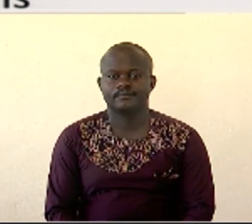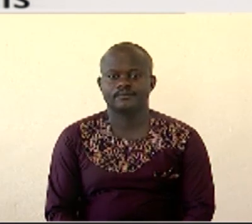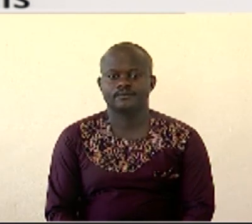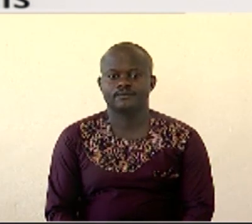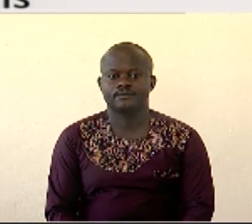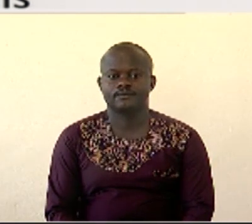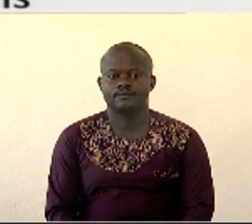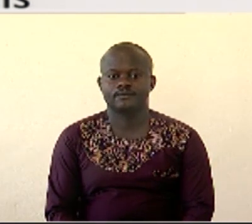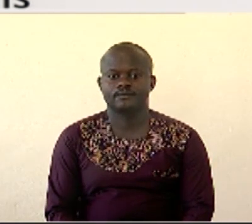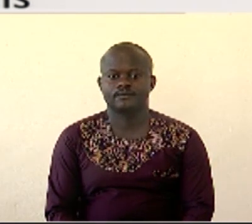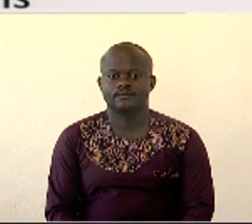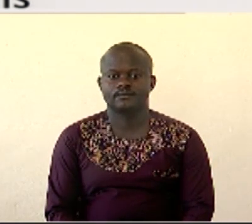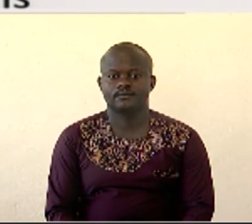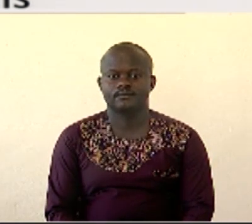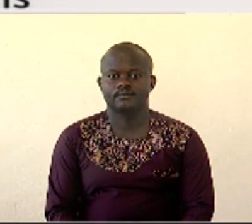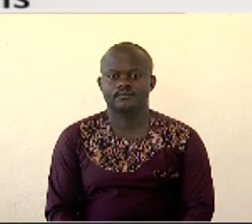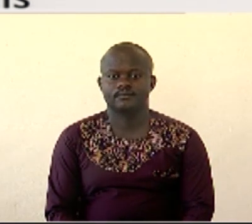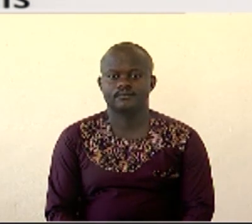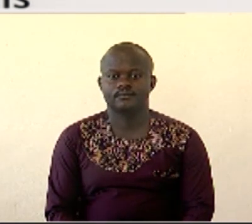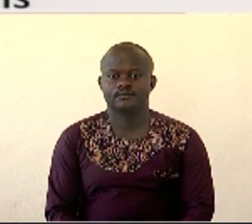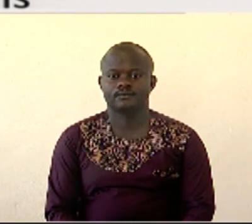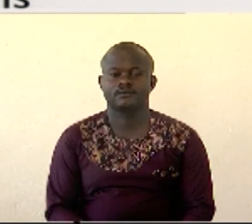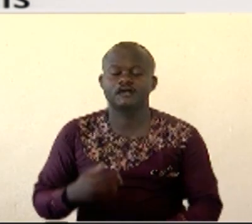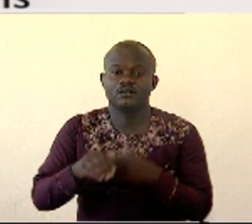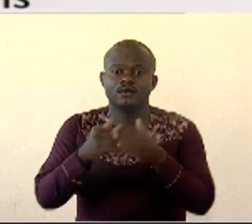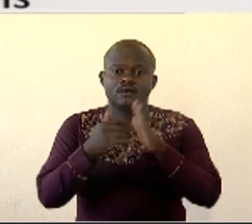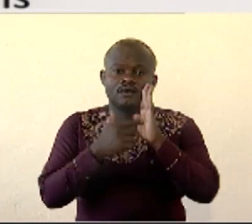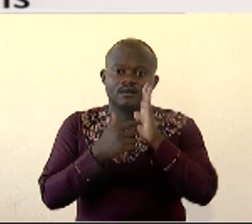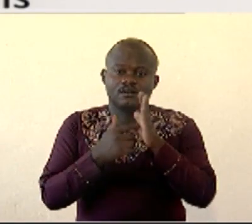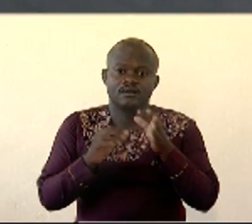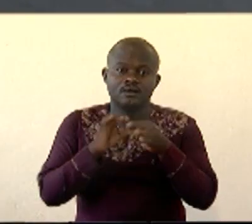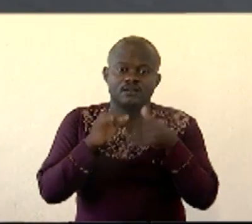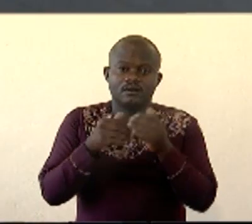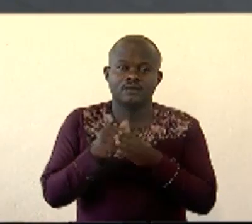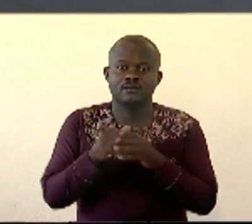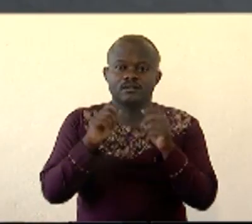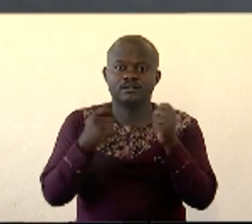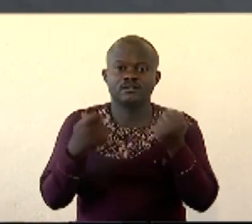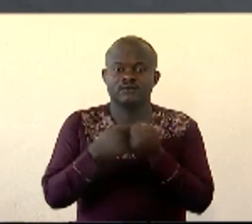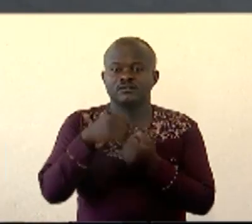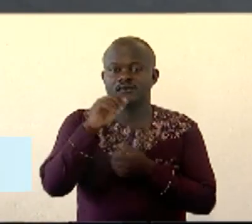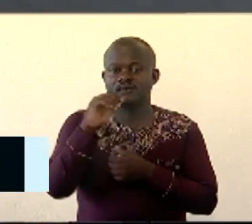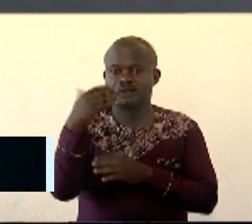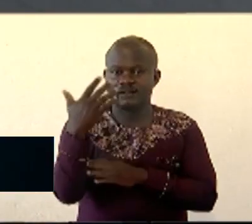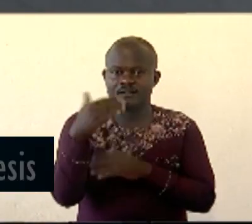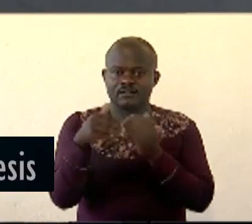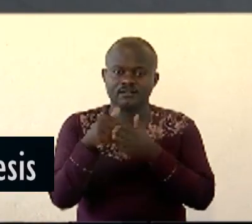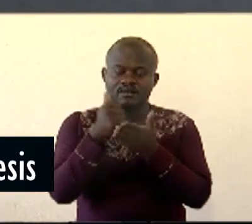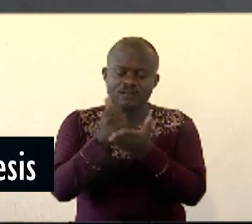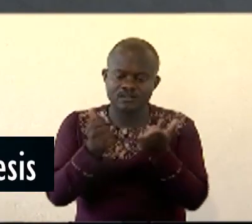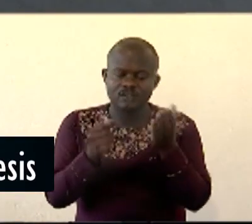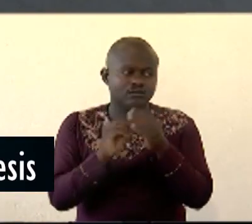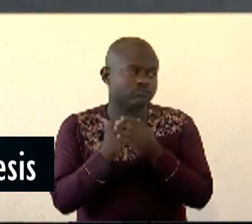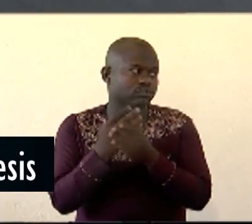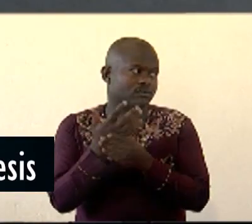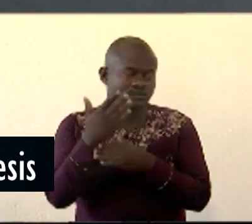Large airspace between them. So we're going to mention what adaptation that the internal structure of the leaf enables it to carry the process of